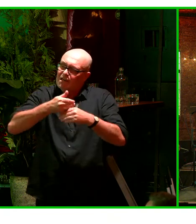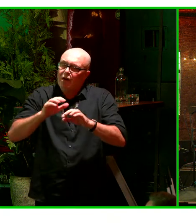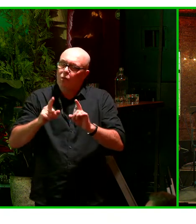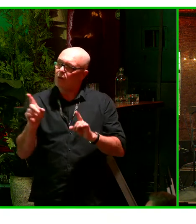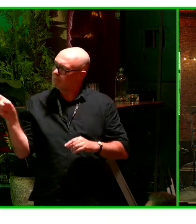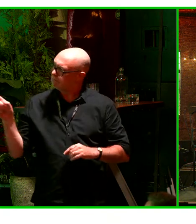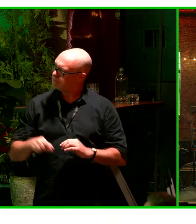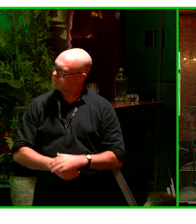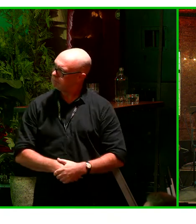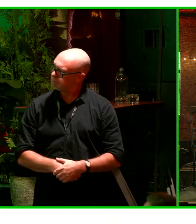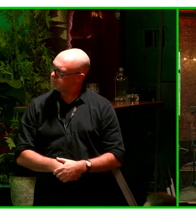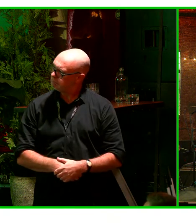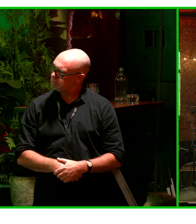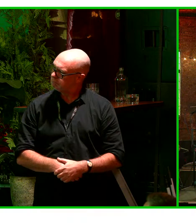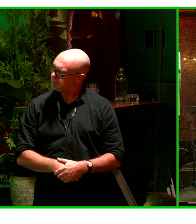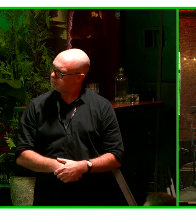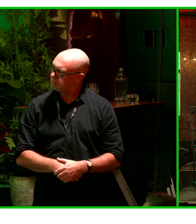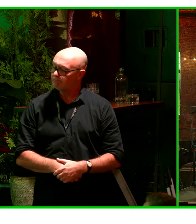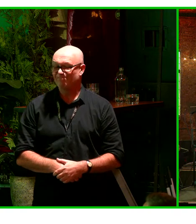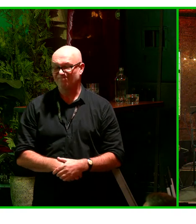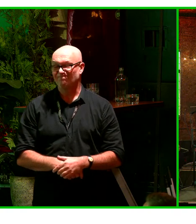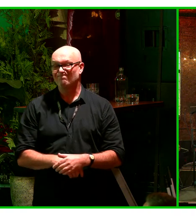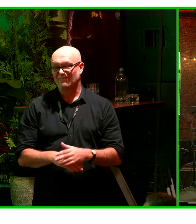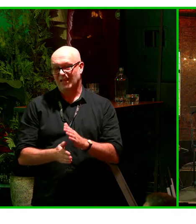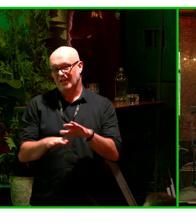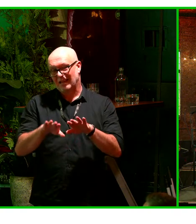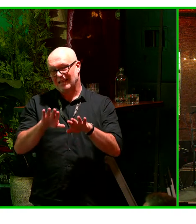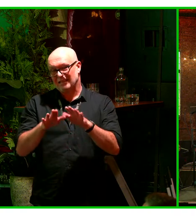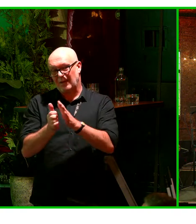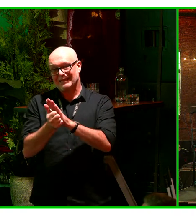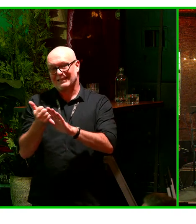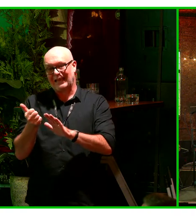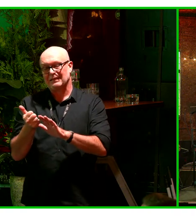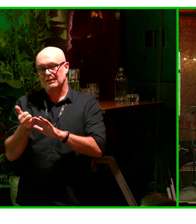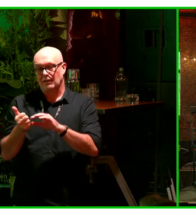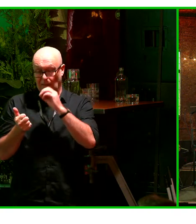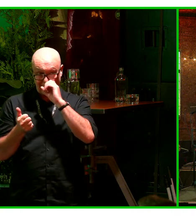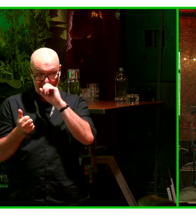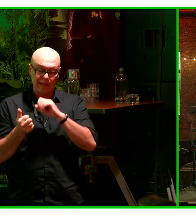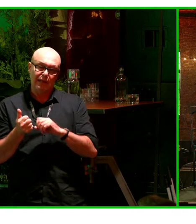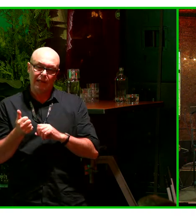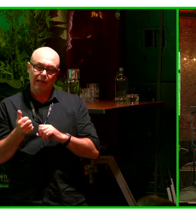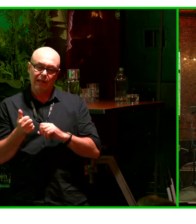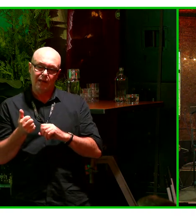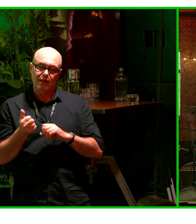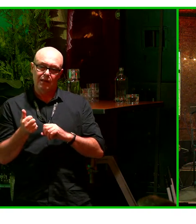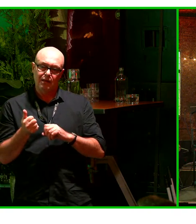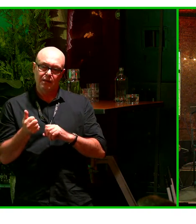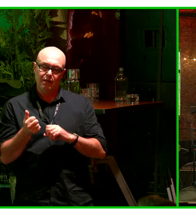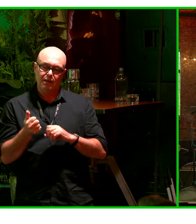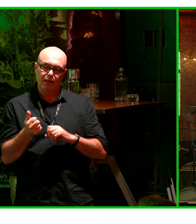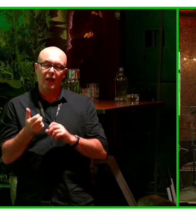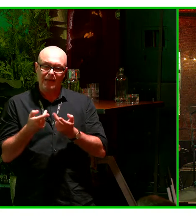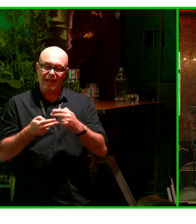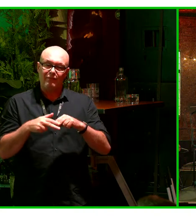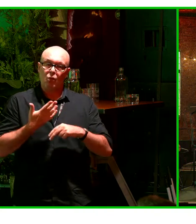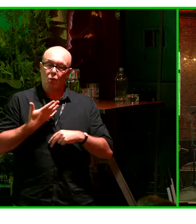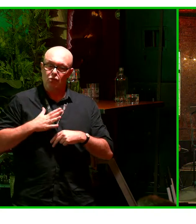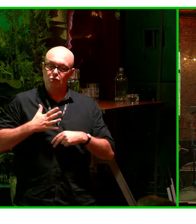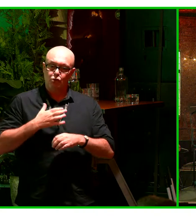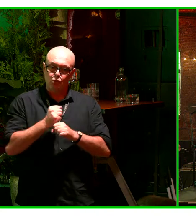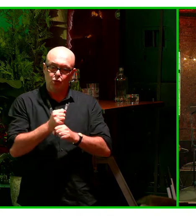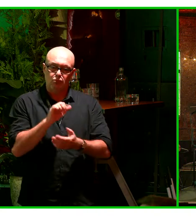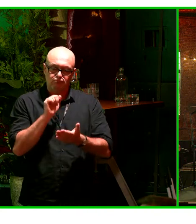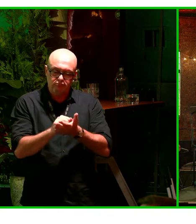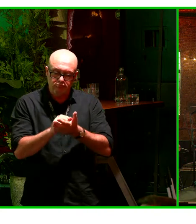reality? Well, just on the skills point, if we did want to do what we have planned to do, it's